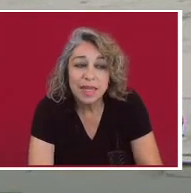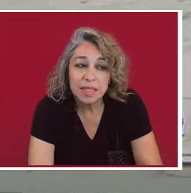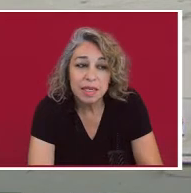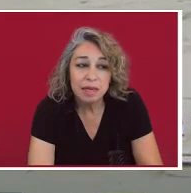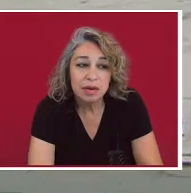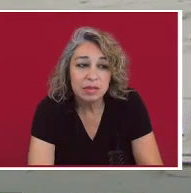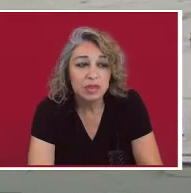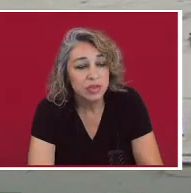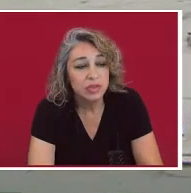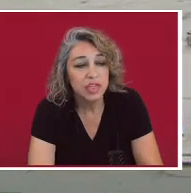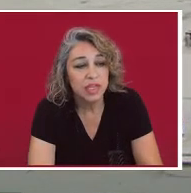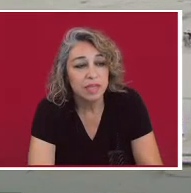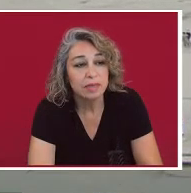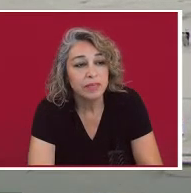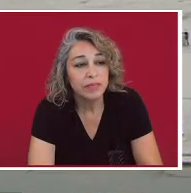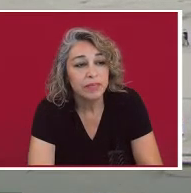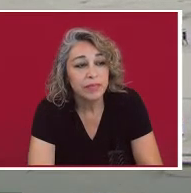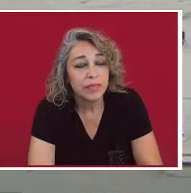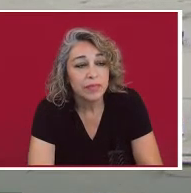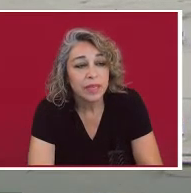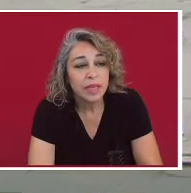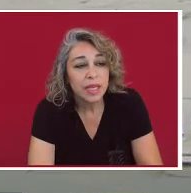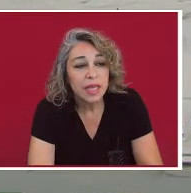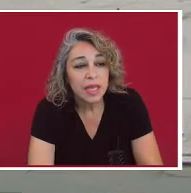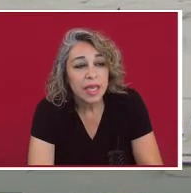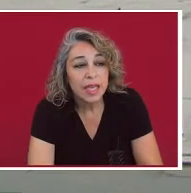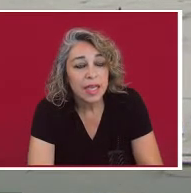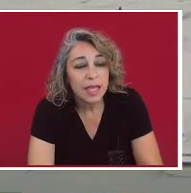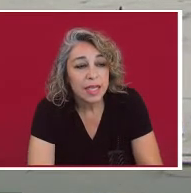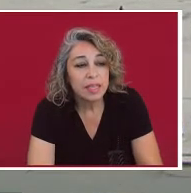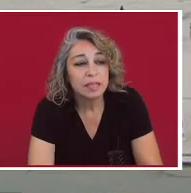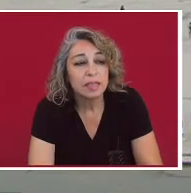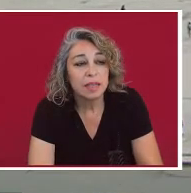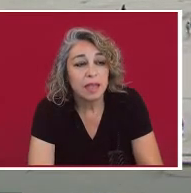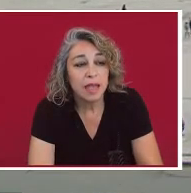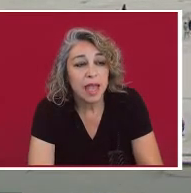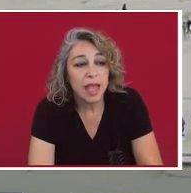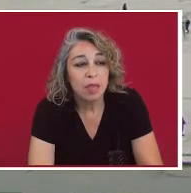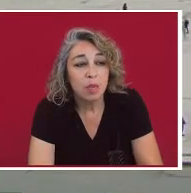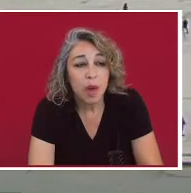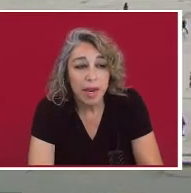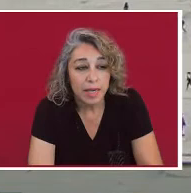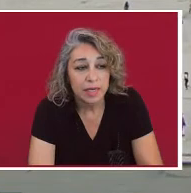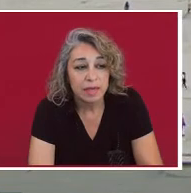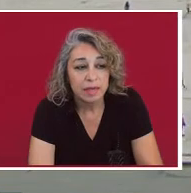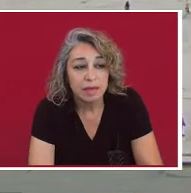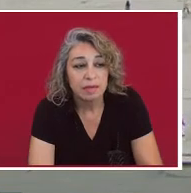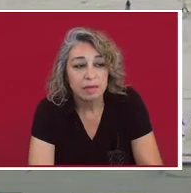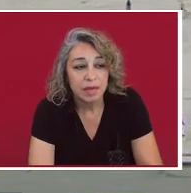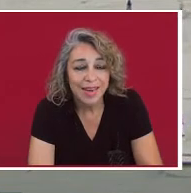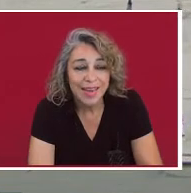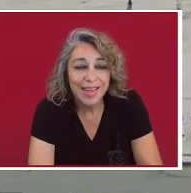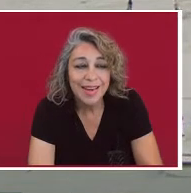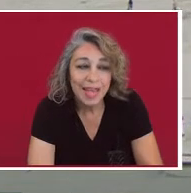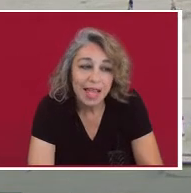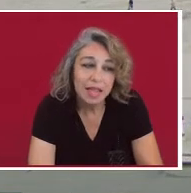in the Mexican Constitution, it is a right,